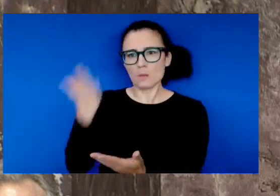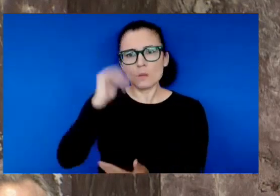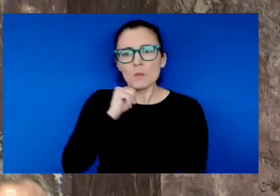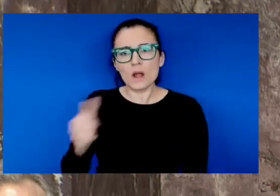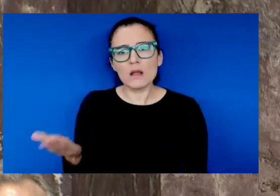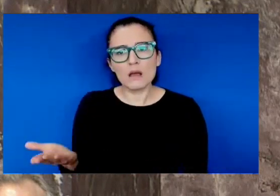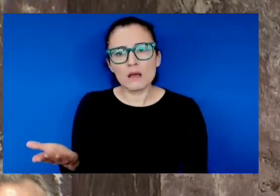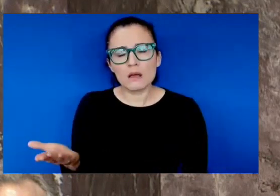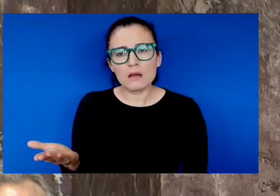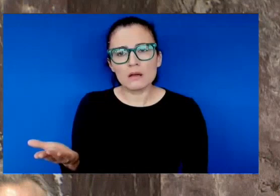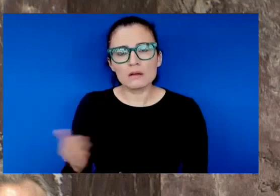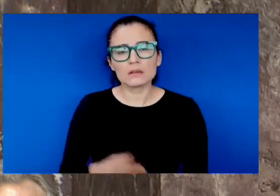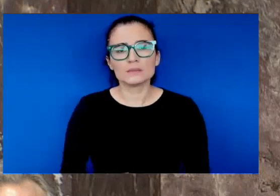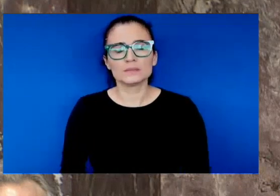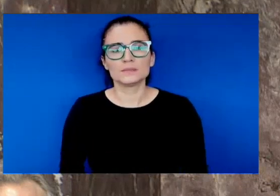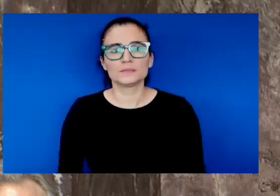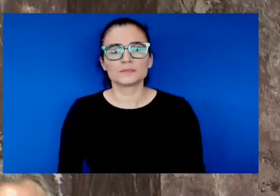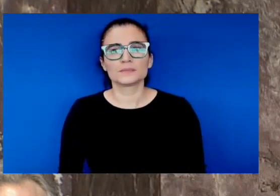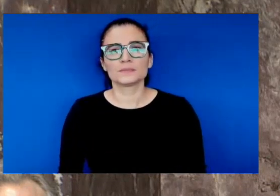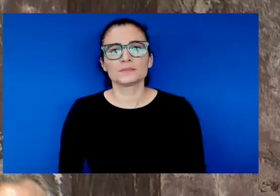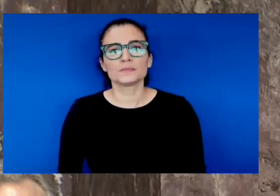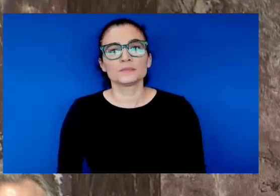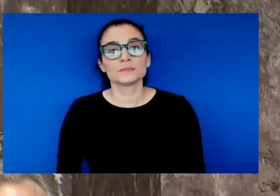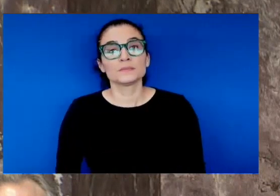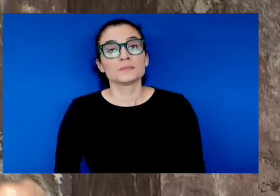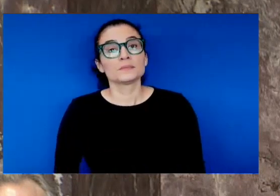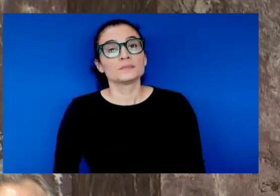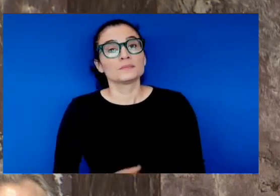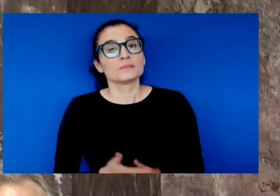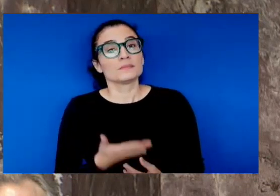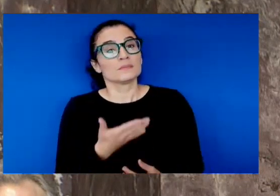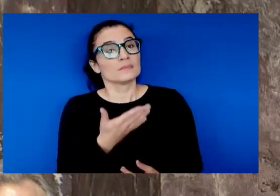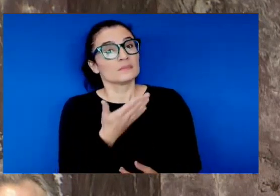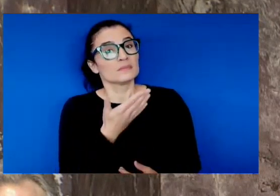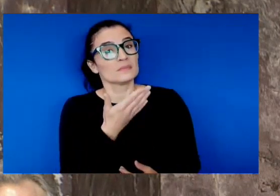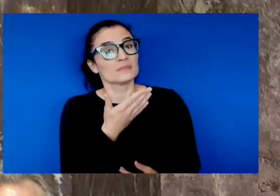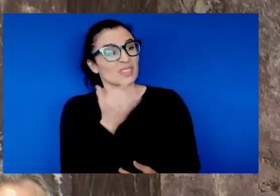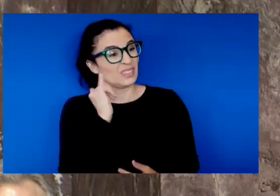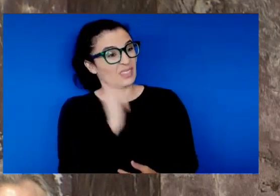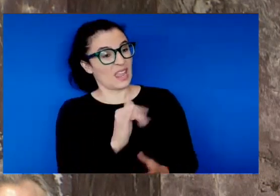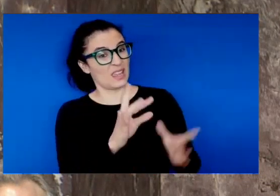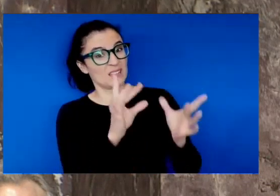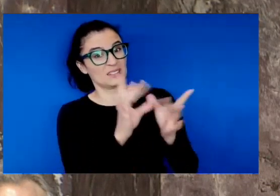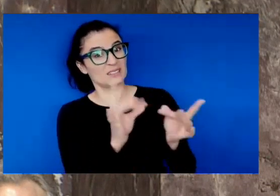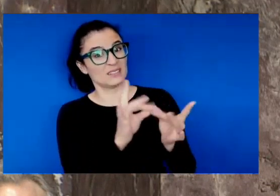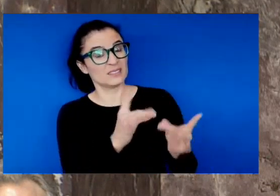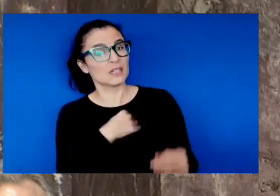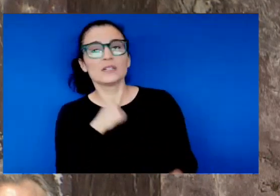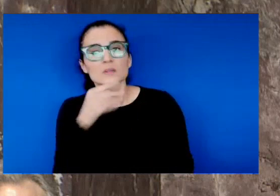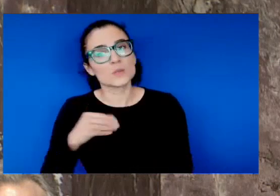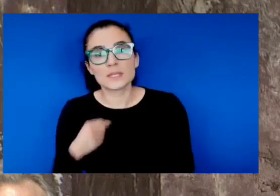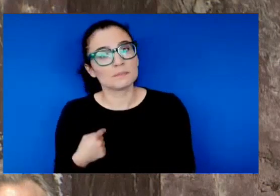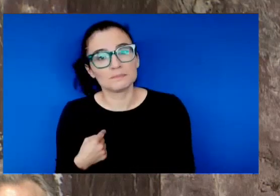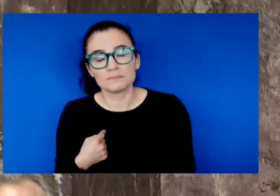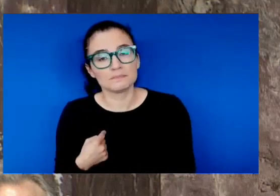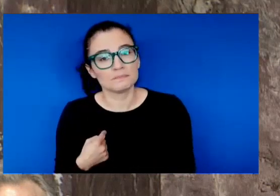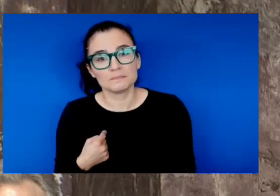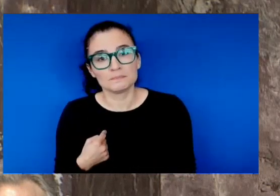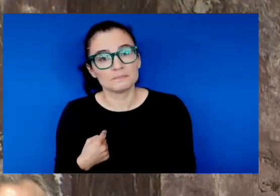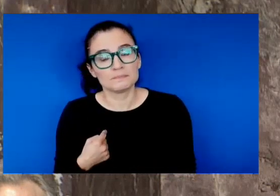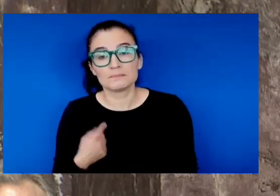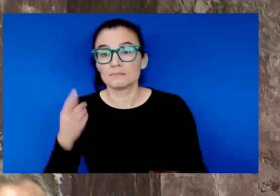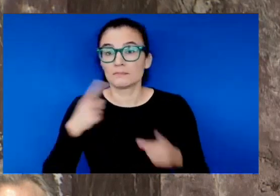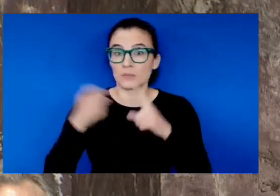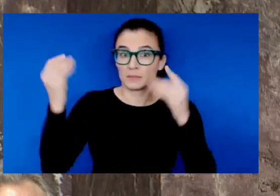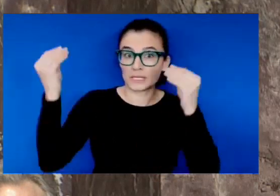is unacceptable. Absolutely unacceptable. We know that particularly members of the Jewish community, but not only